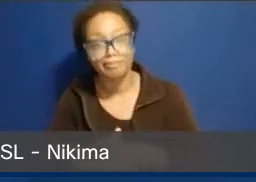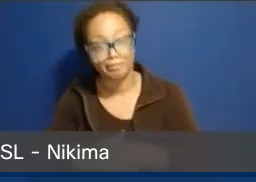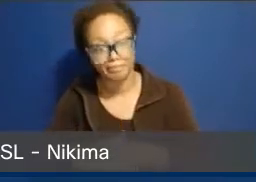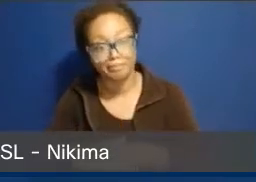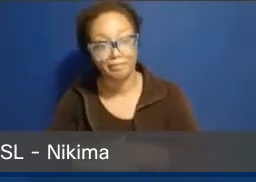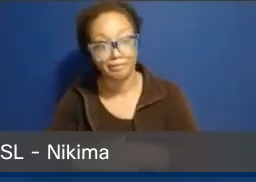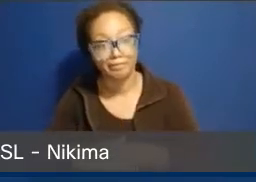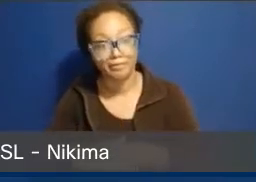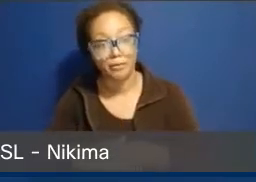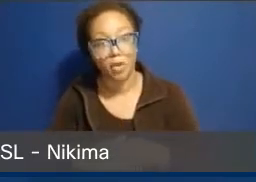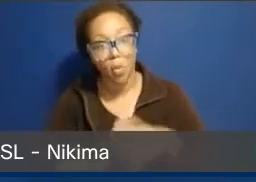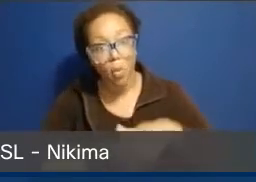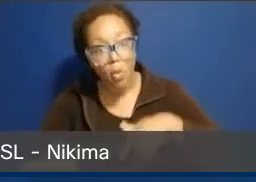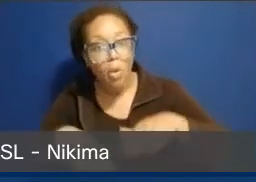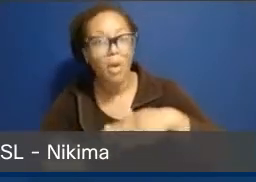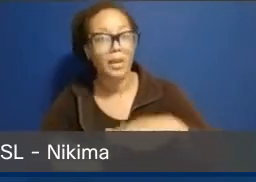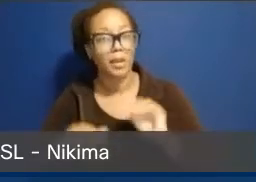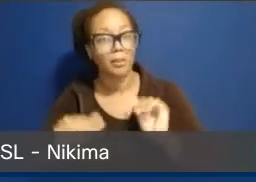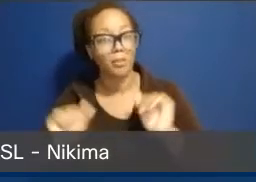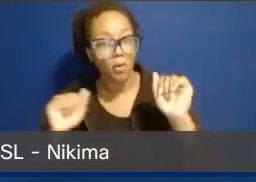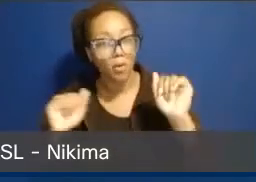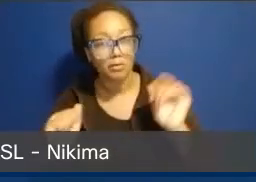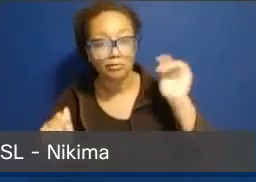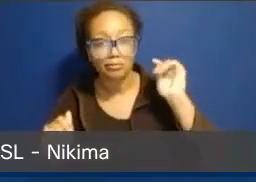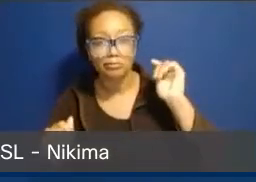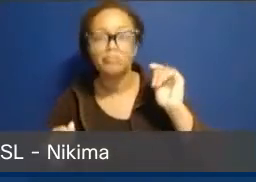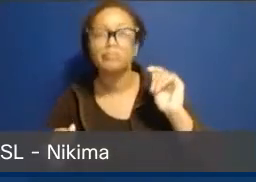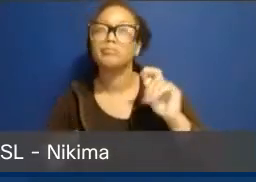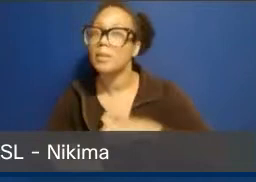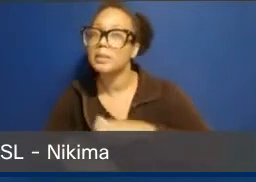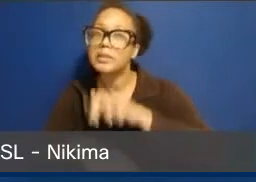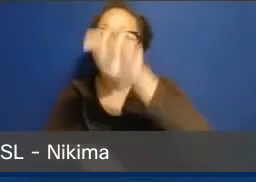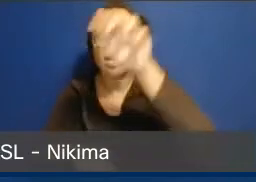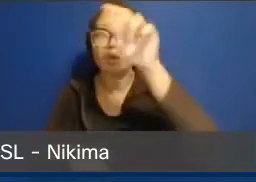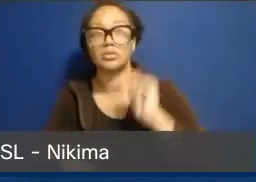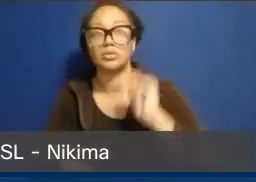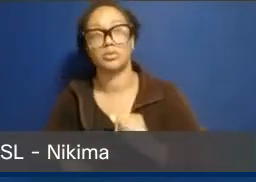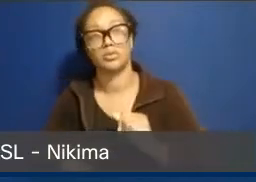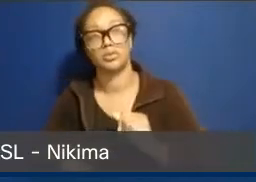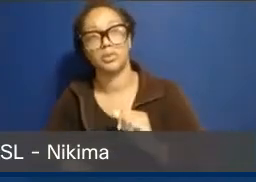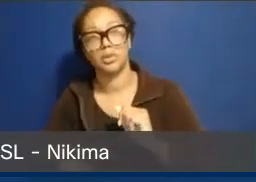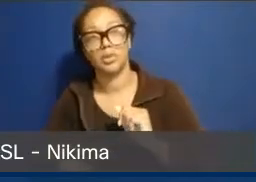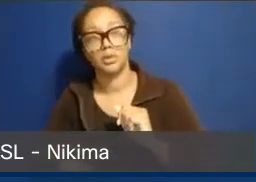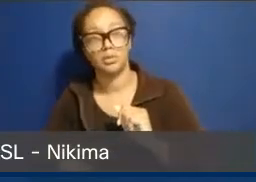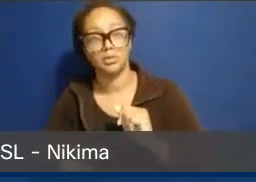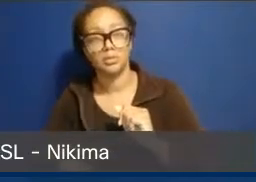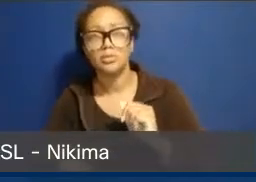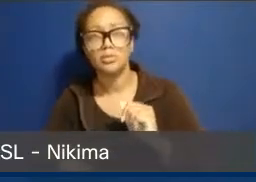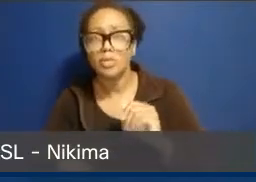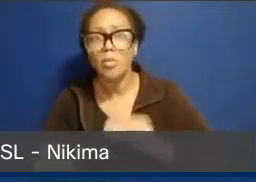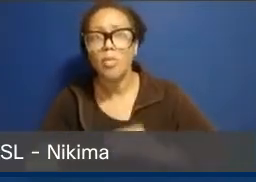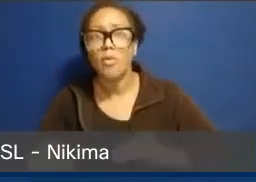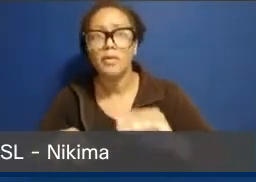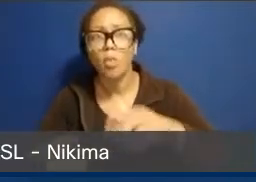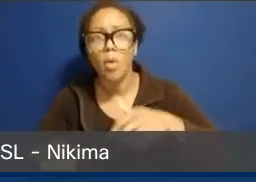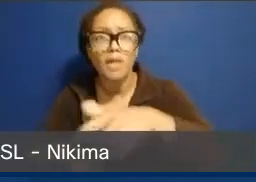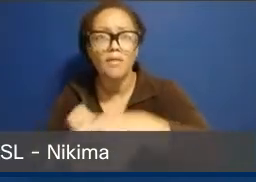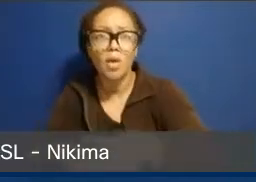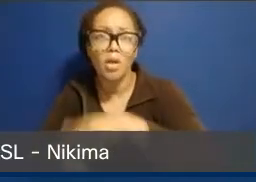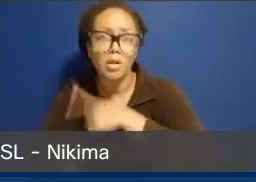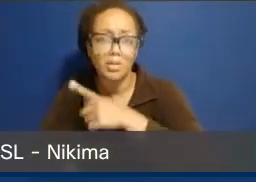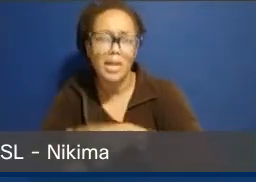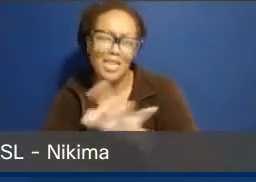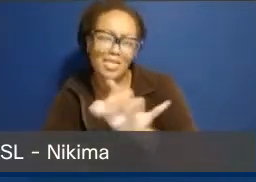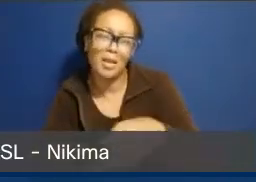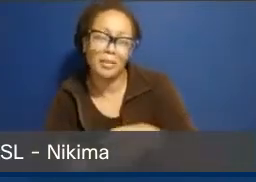with ambulatory, whether they're, walking upstairs, walking for an extended period of time, like that.